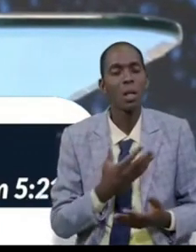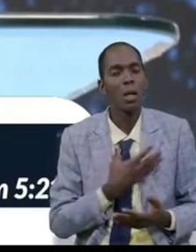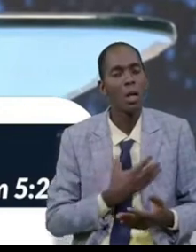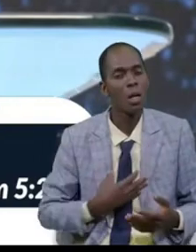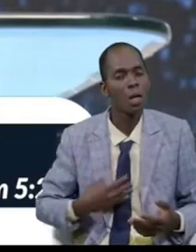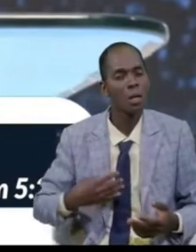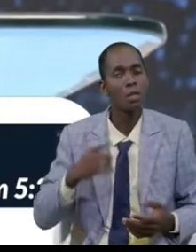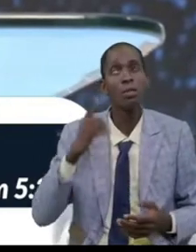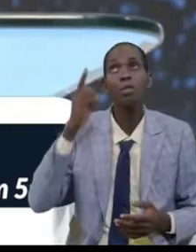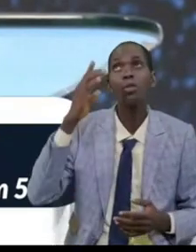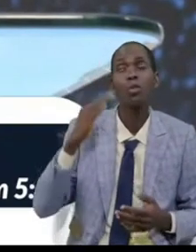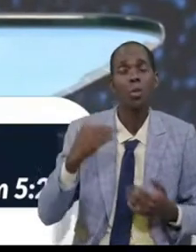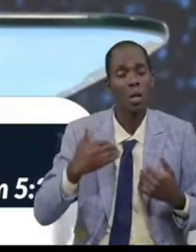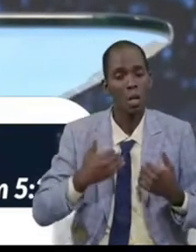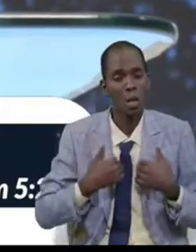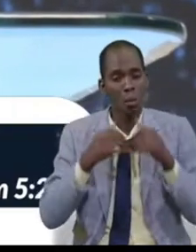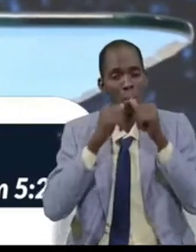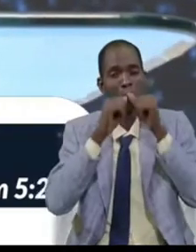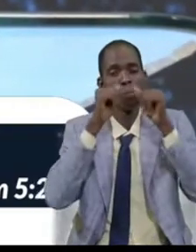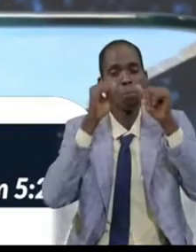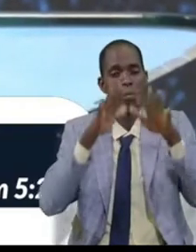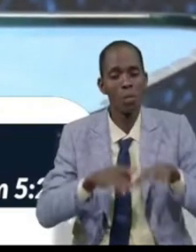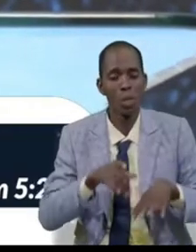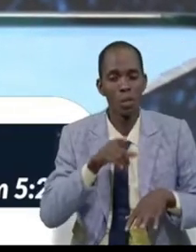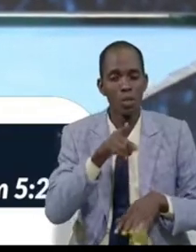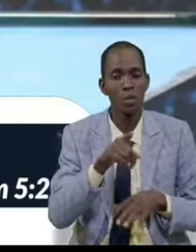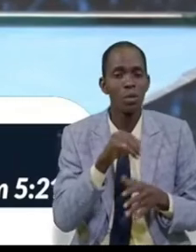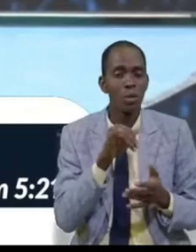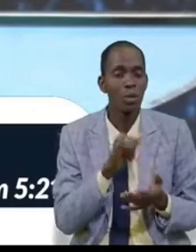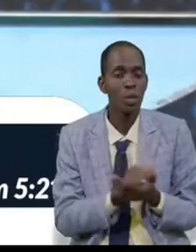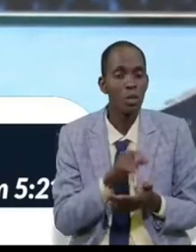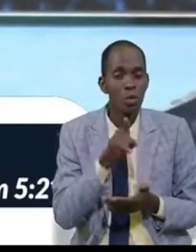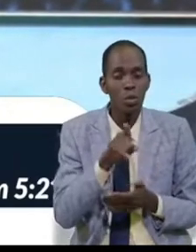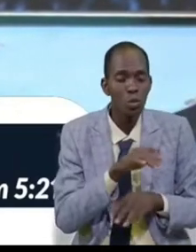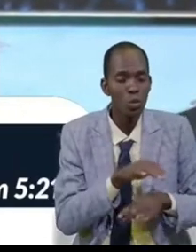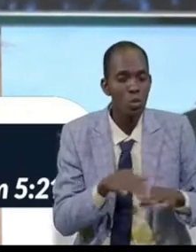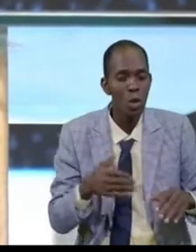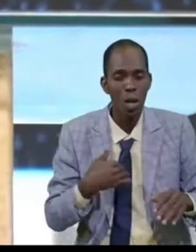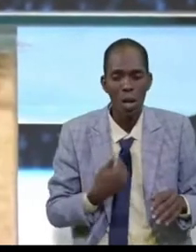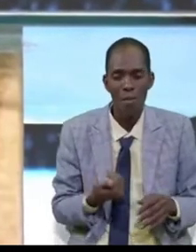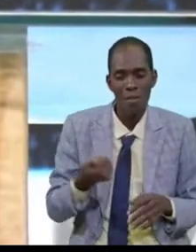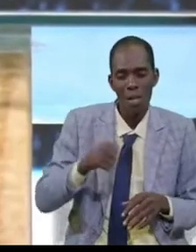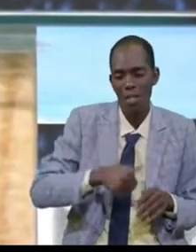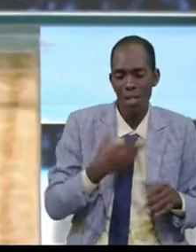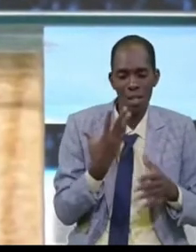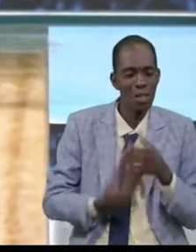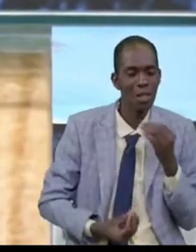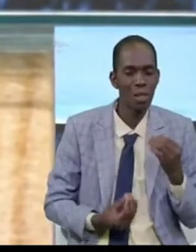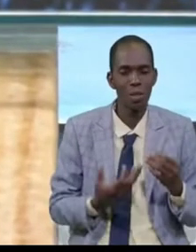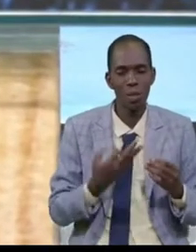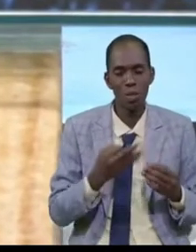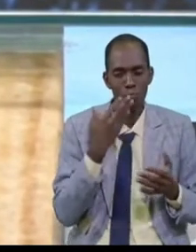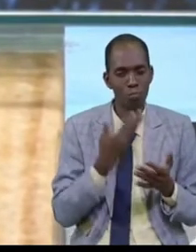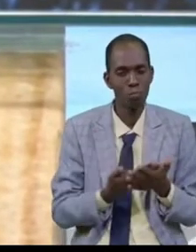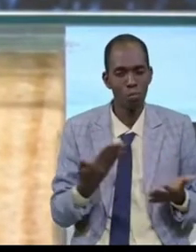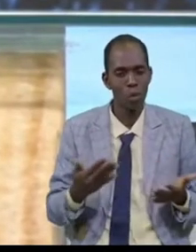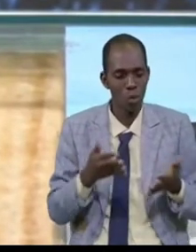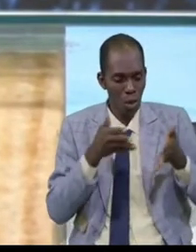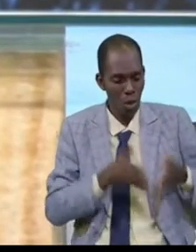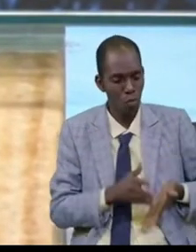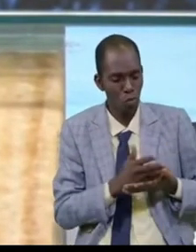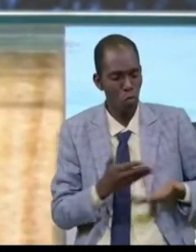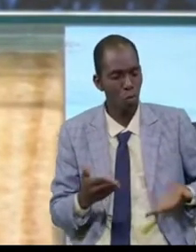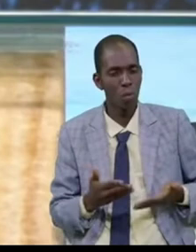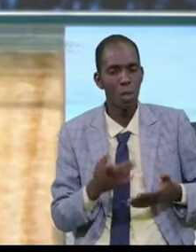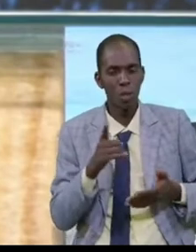you, and he has blessed you that your own needs are met, and you have extra to spare. It says, let us